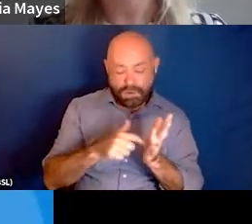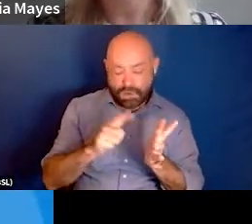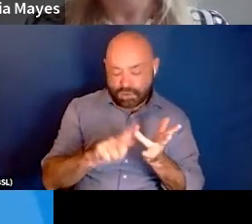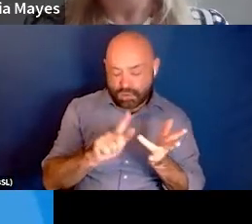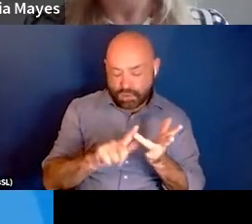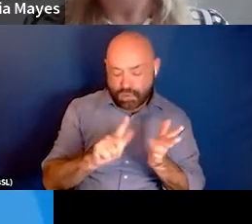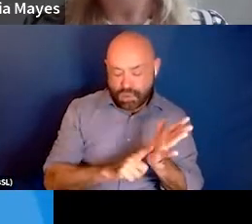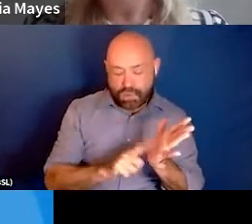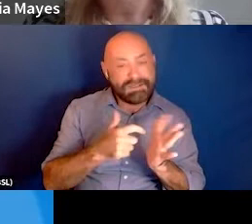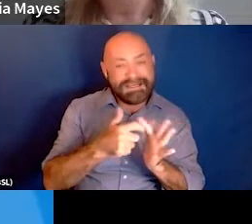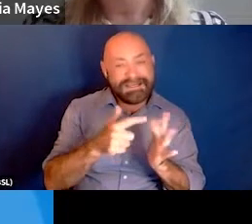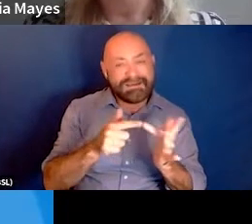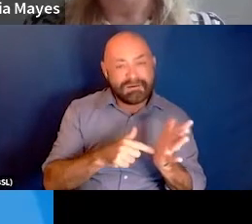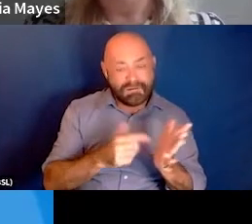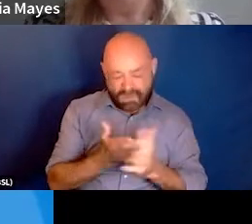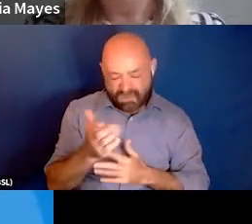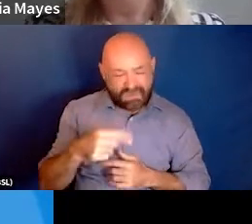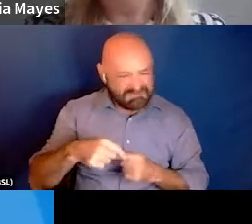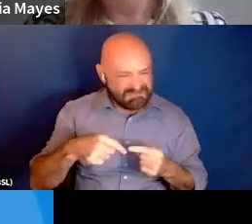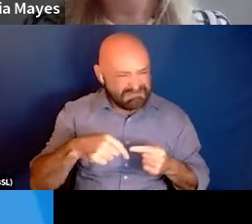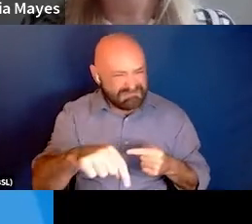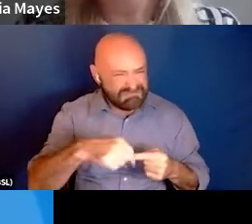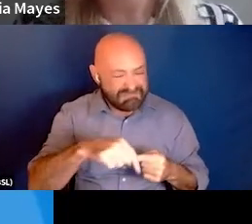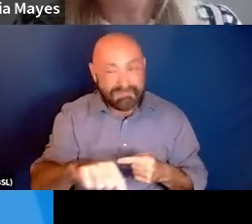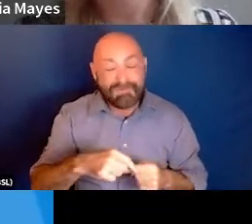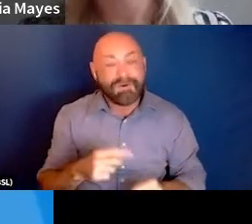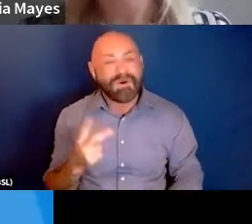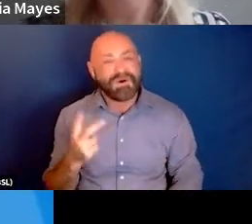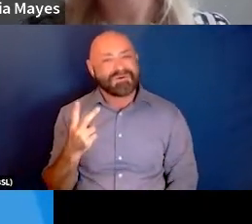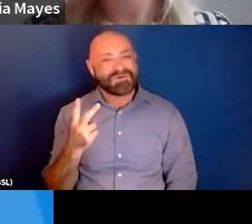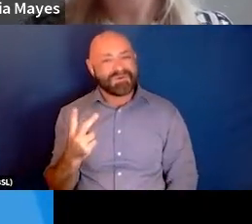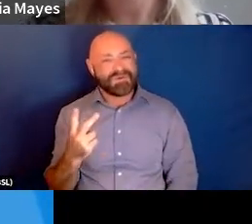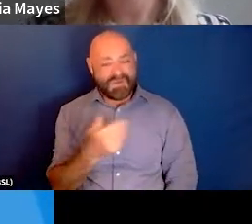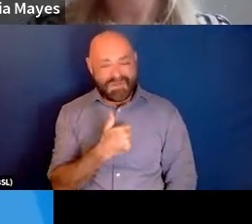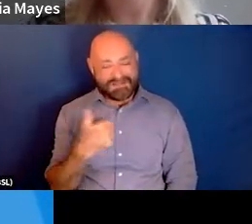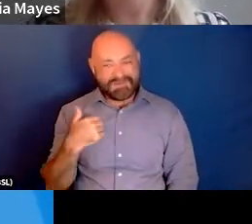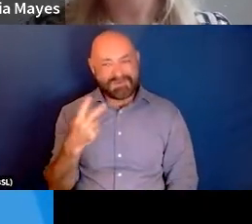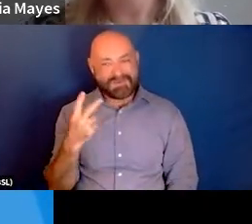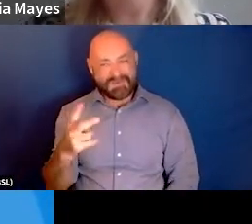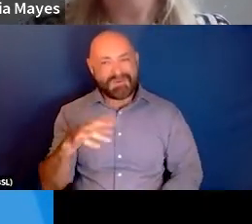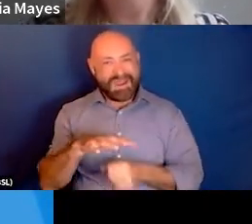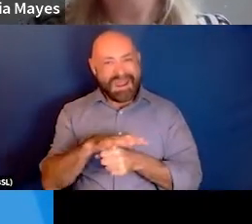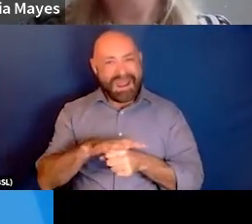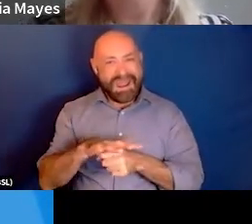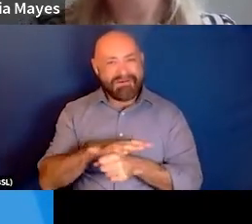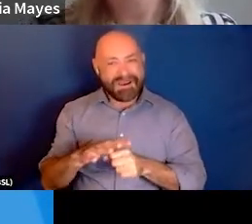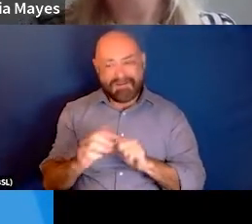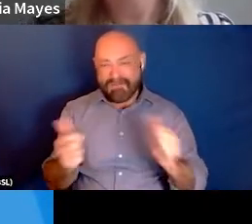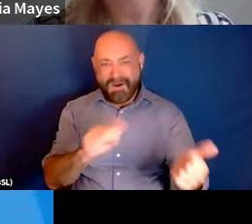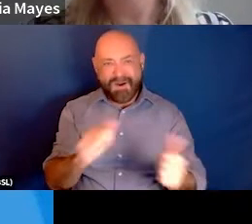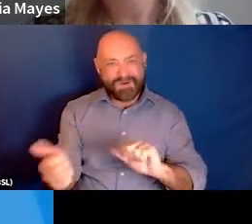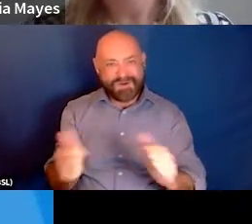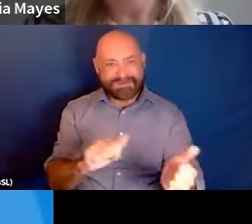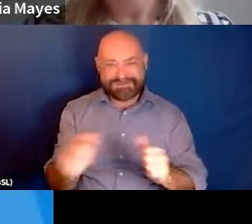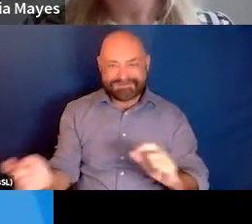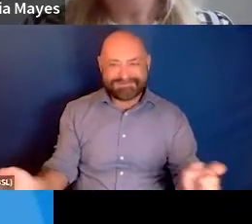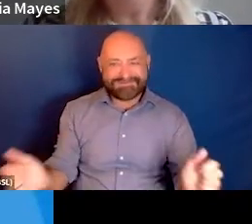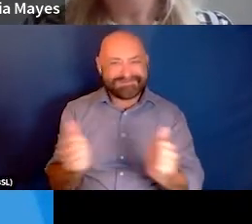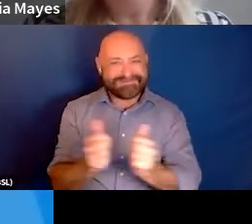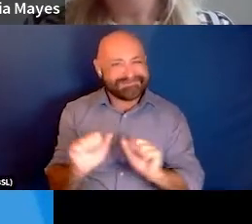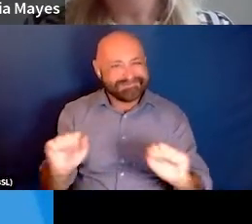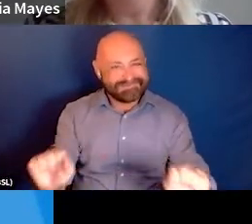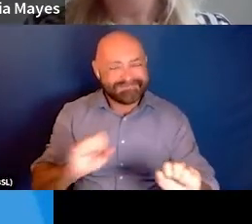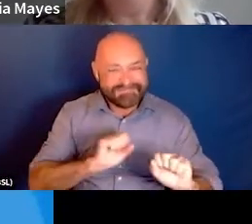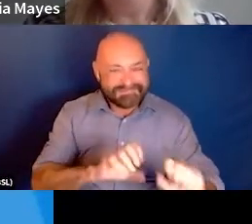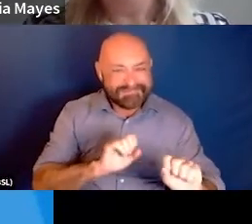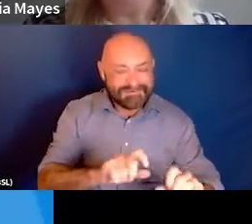months. But this morning, we're pleased to have two of our local area partners joining us to share some of the learning from their journeys so far, along with